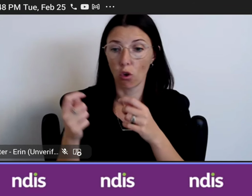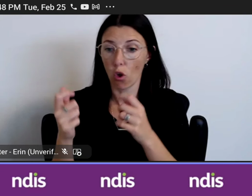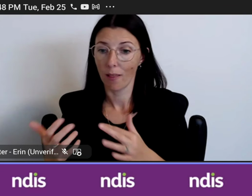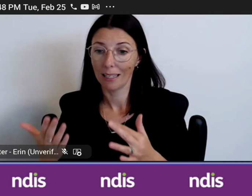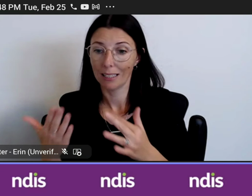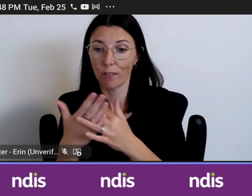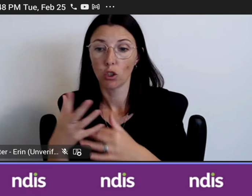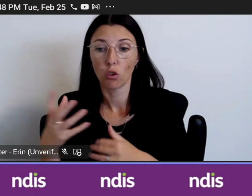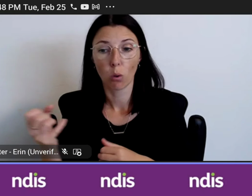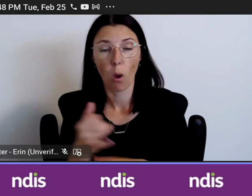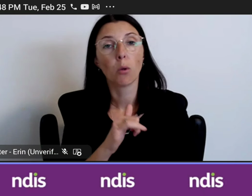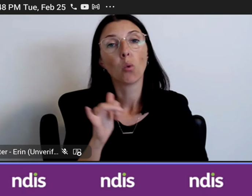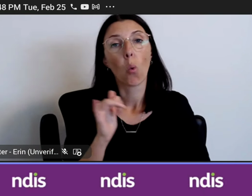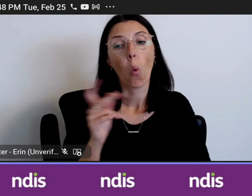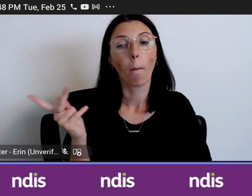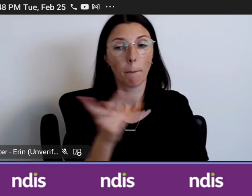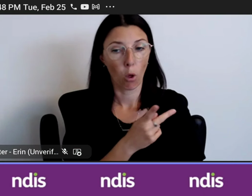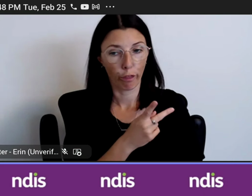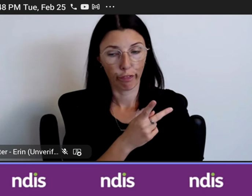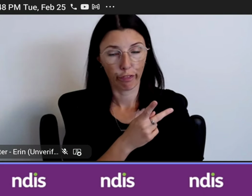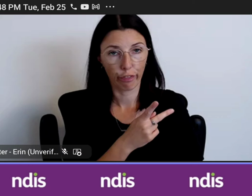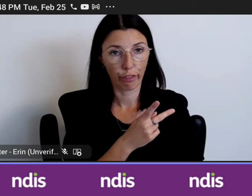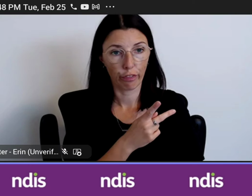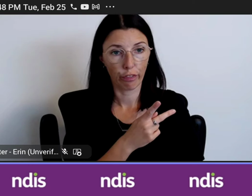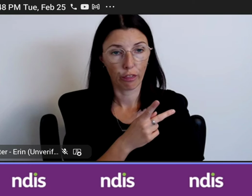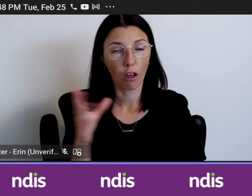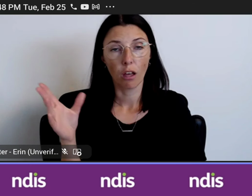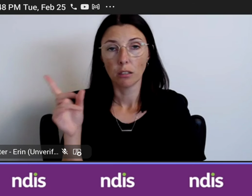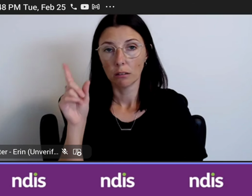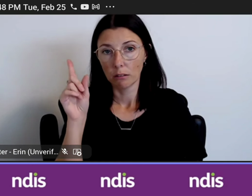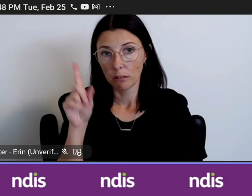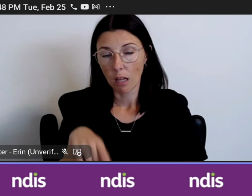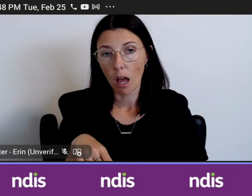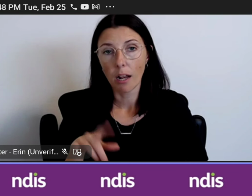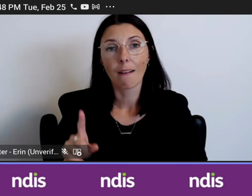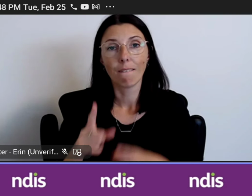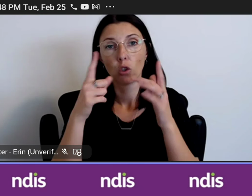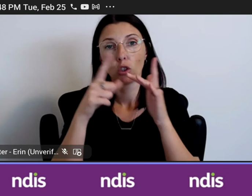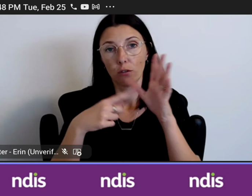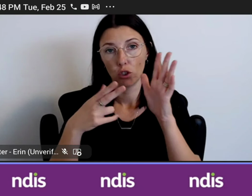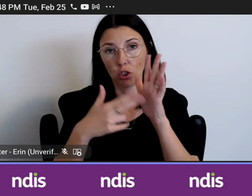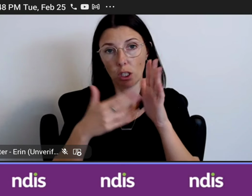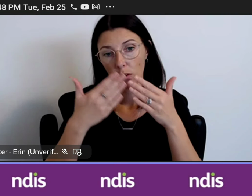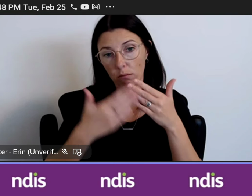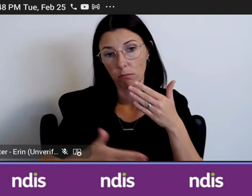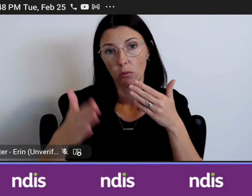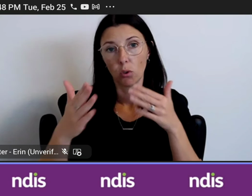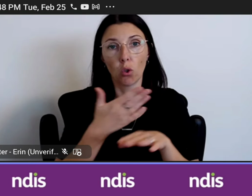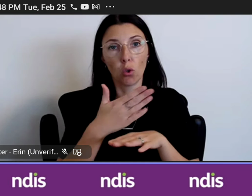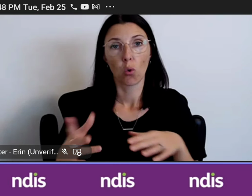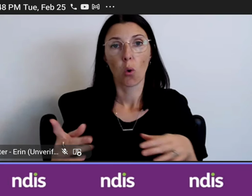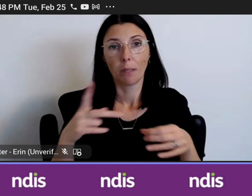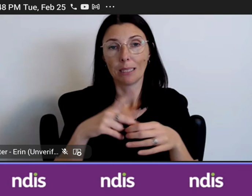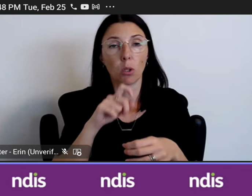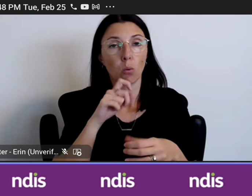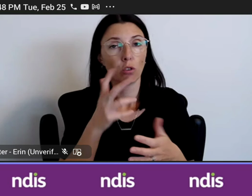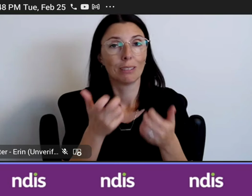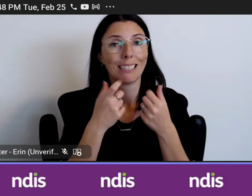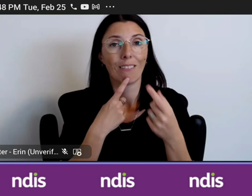both. So from the 1st of January, new participants will also receive information about how they meet